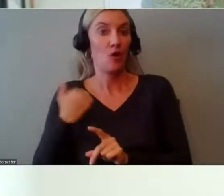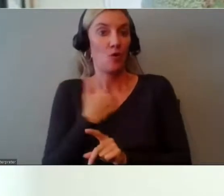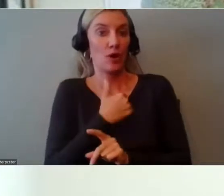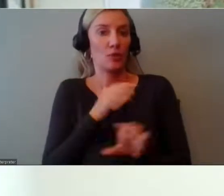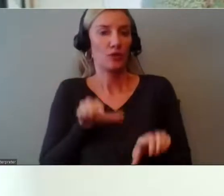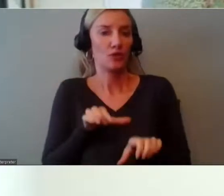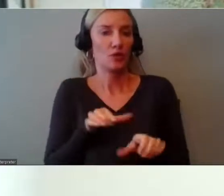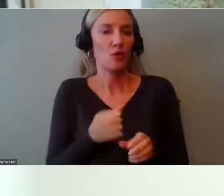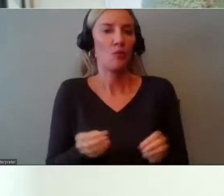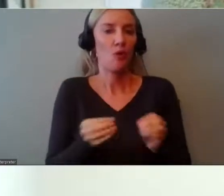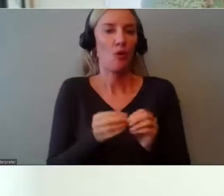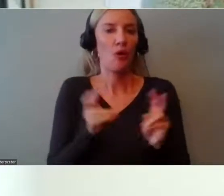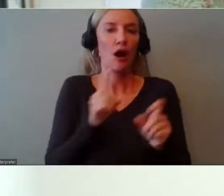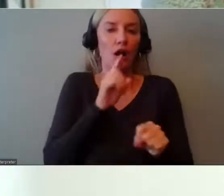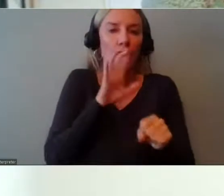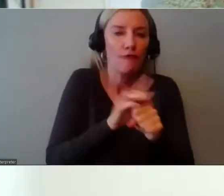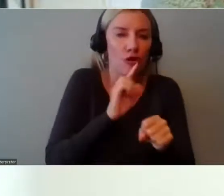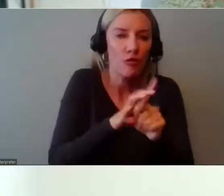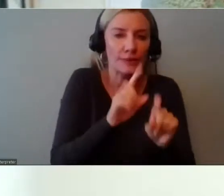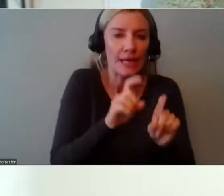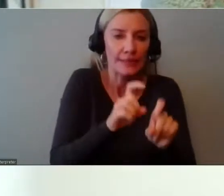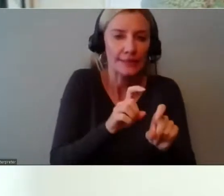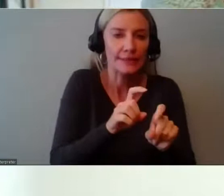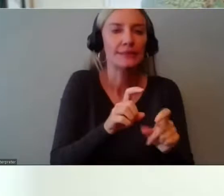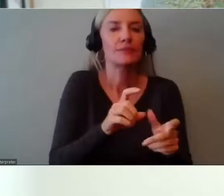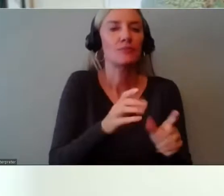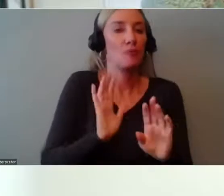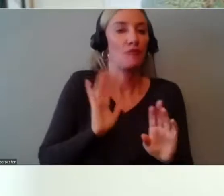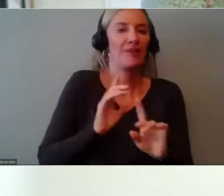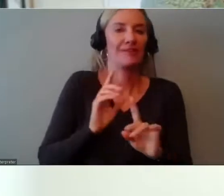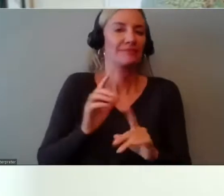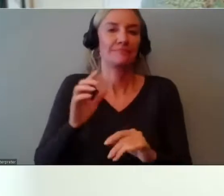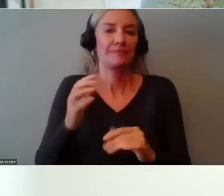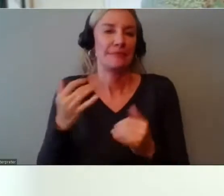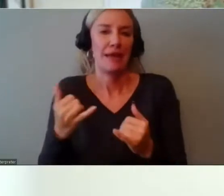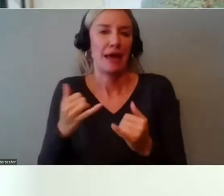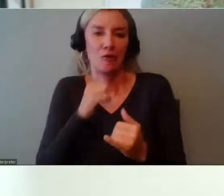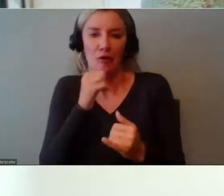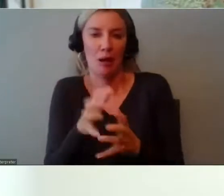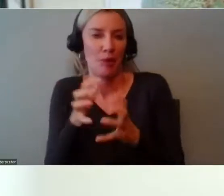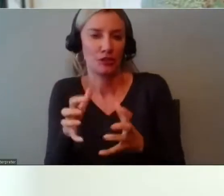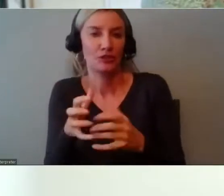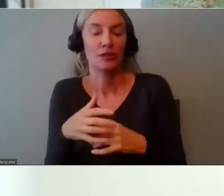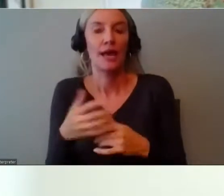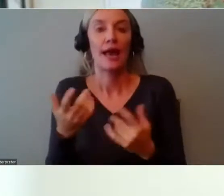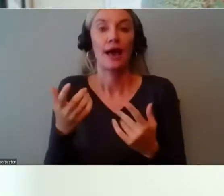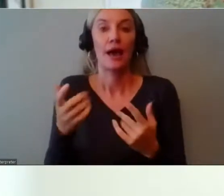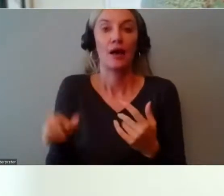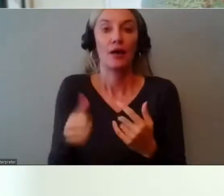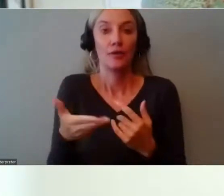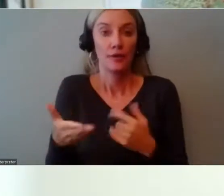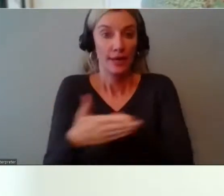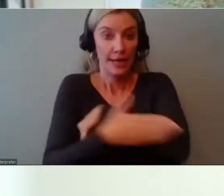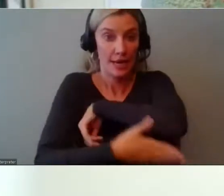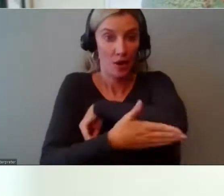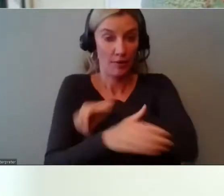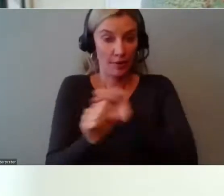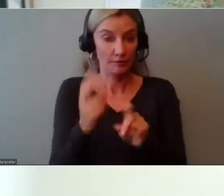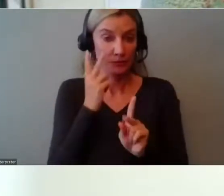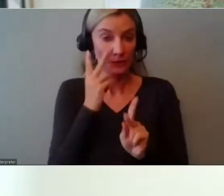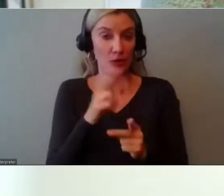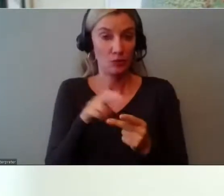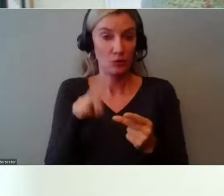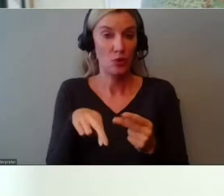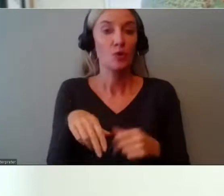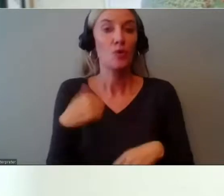confirmatory testing than is being recommended now. The other thing is the county can see the results. We